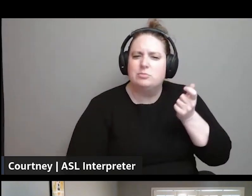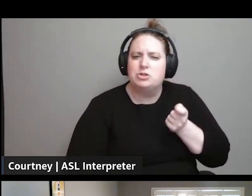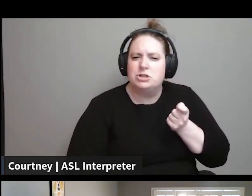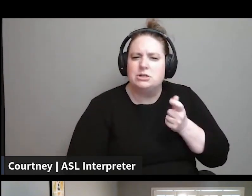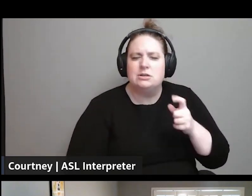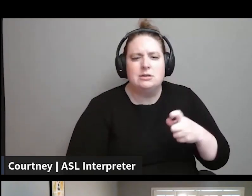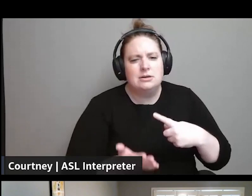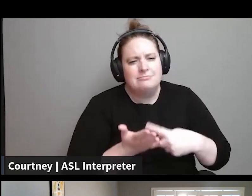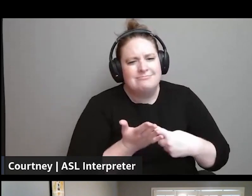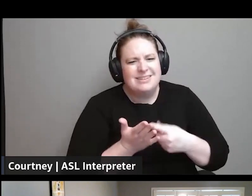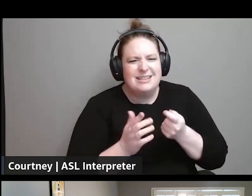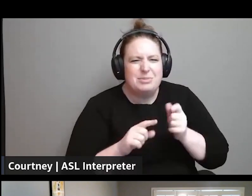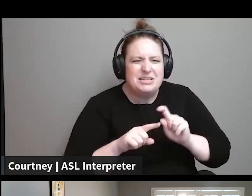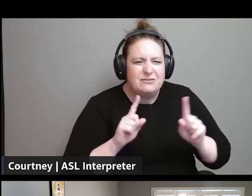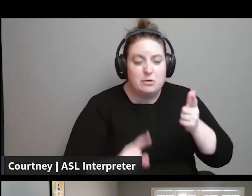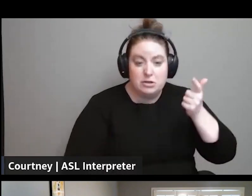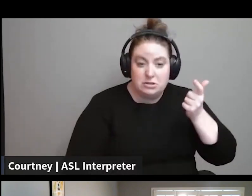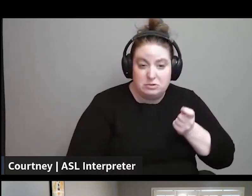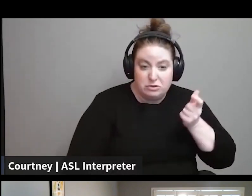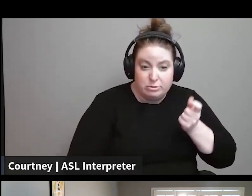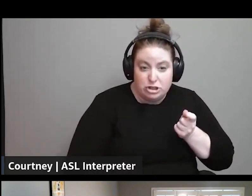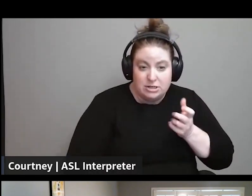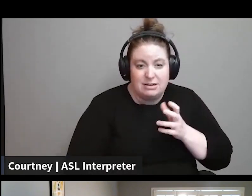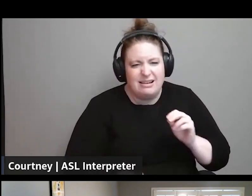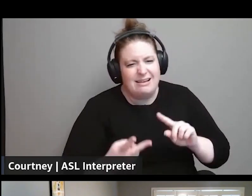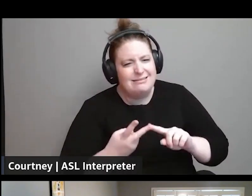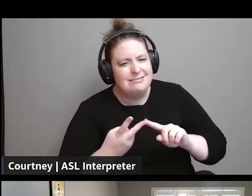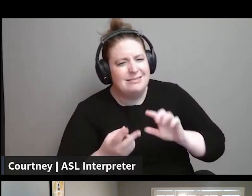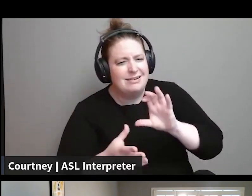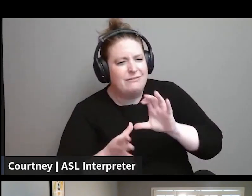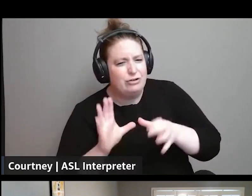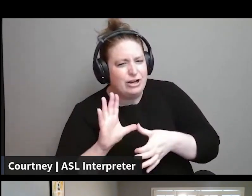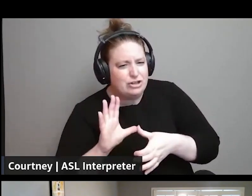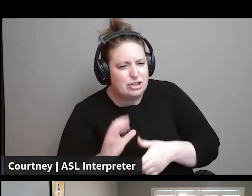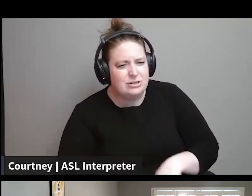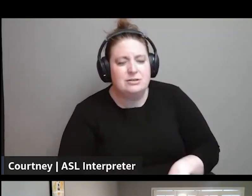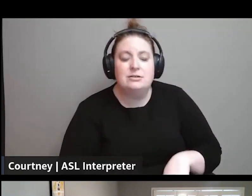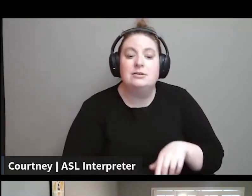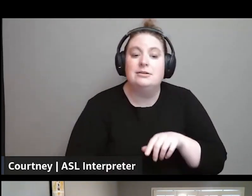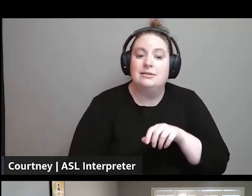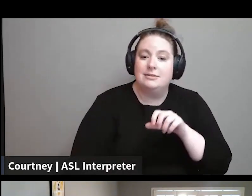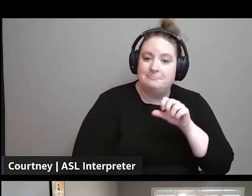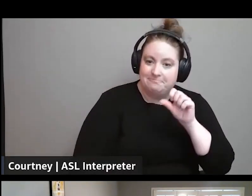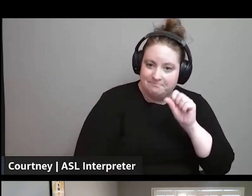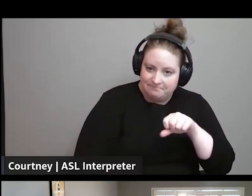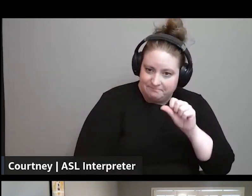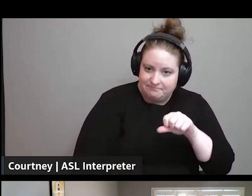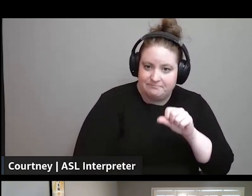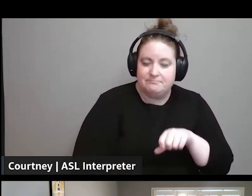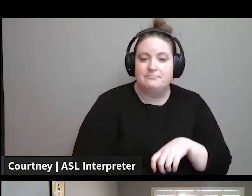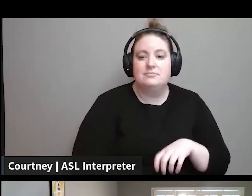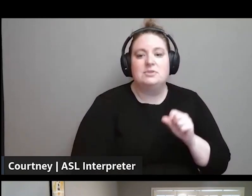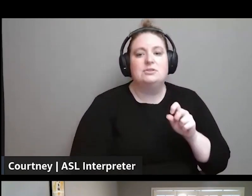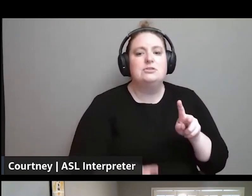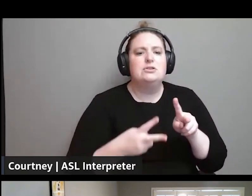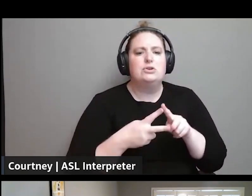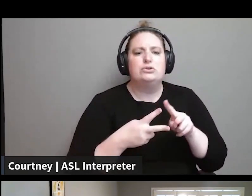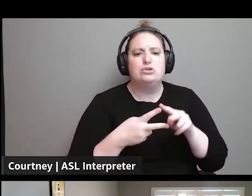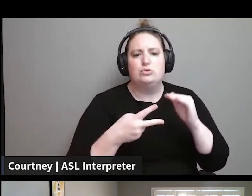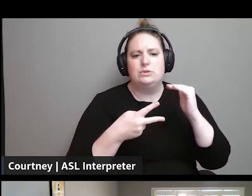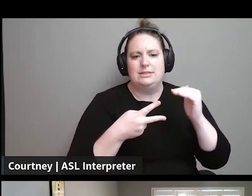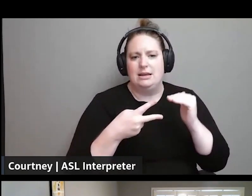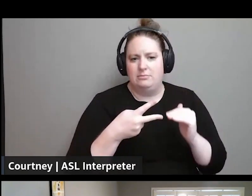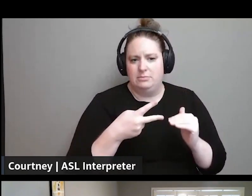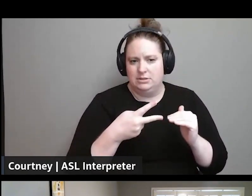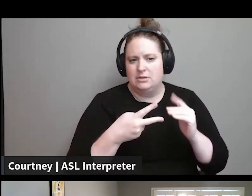the difference between a subscription and configuration? Yeah, yeah. Yeah. So so there are two steps